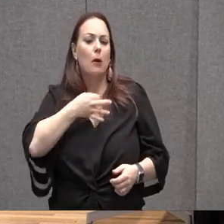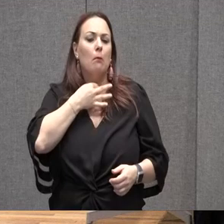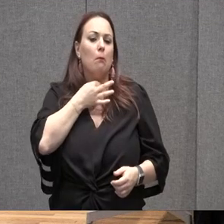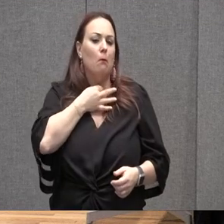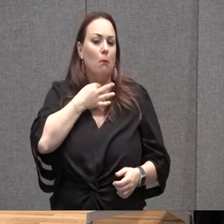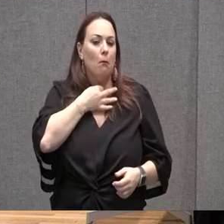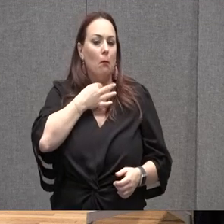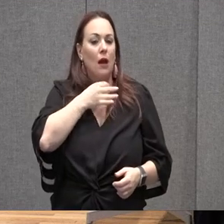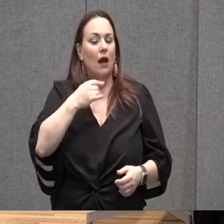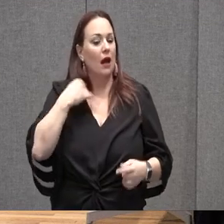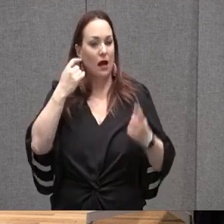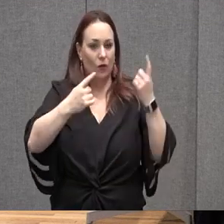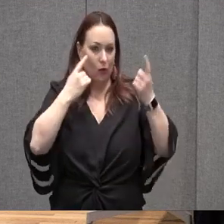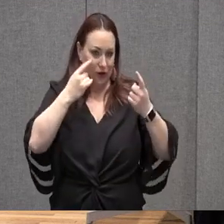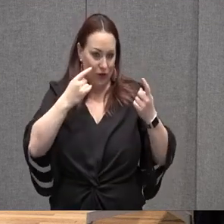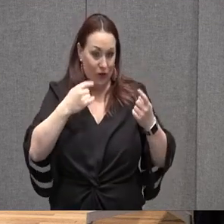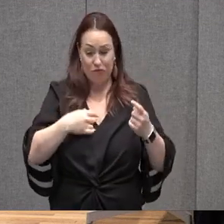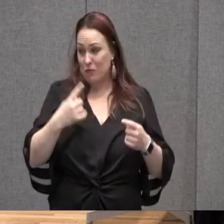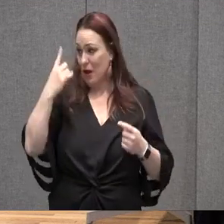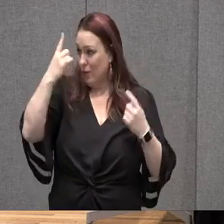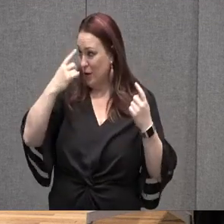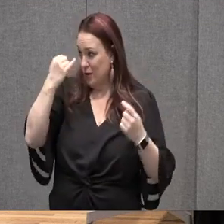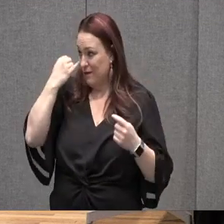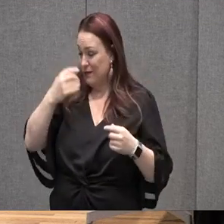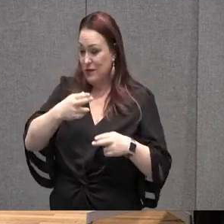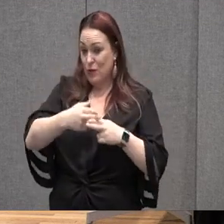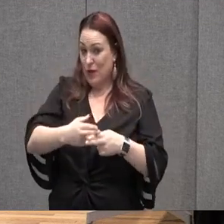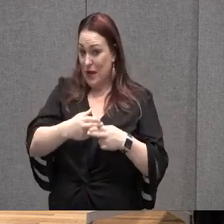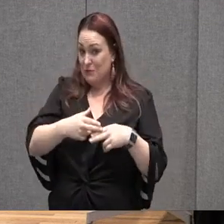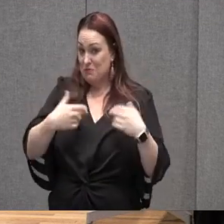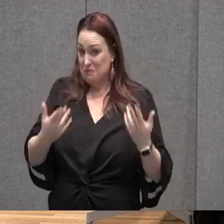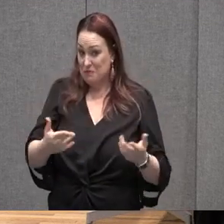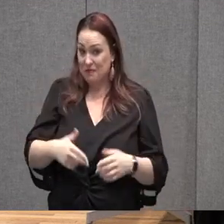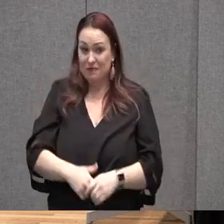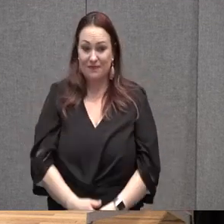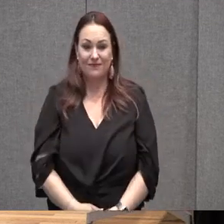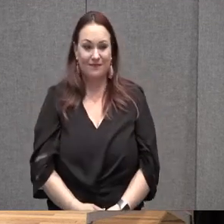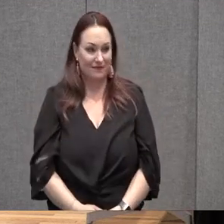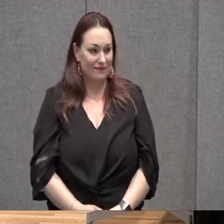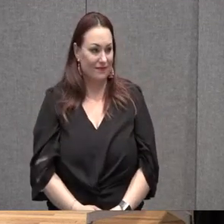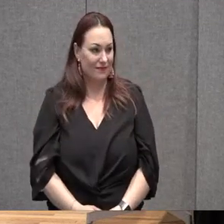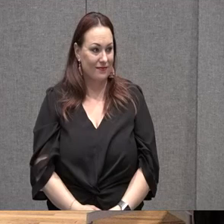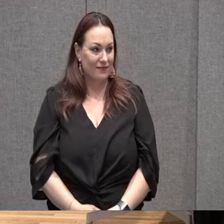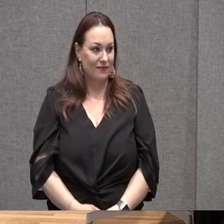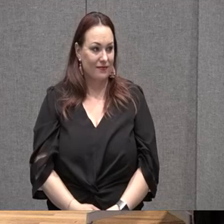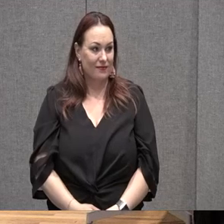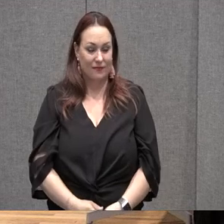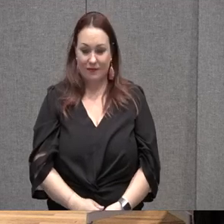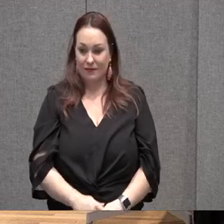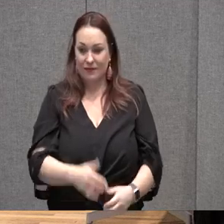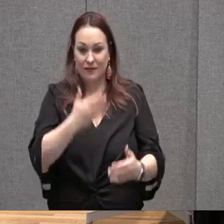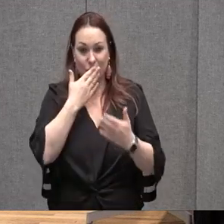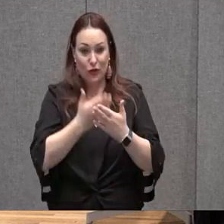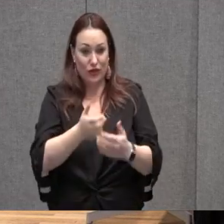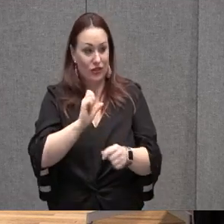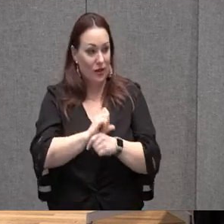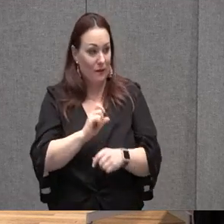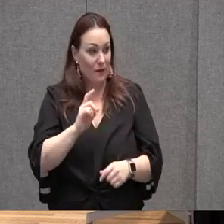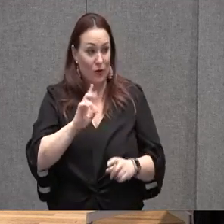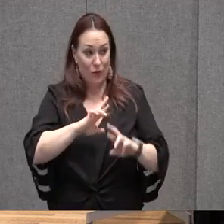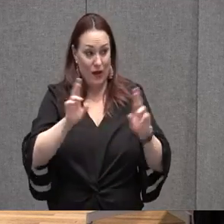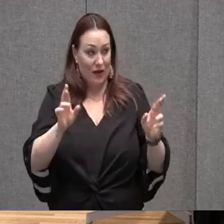Well, I wonder if it was the weight. Ah. All right. That was really quick. Good job. All right,